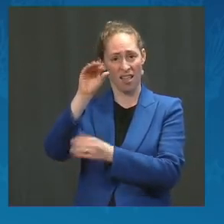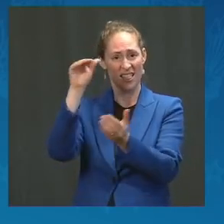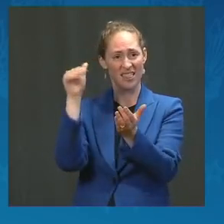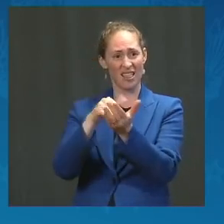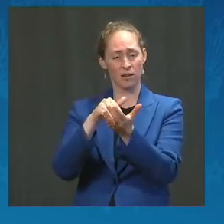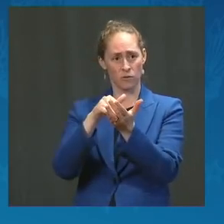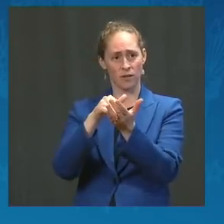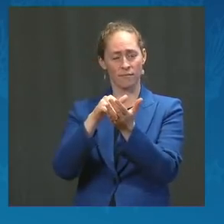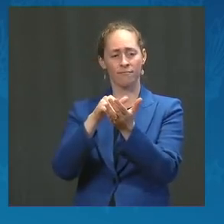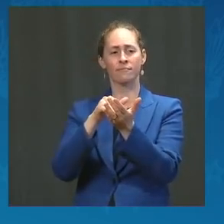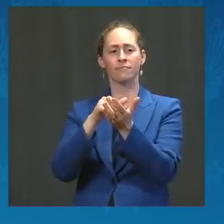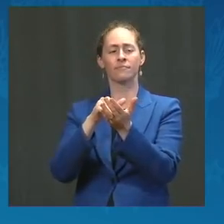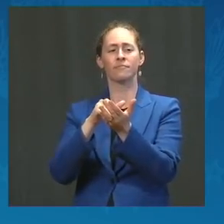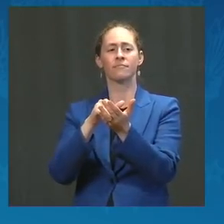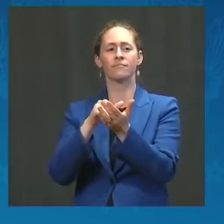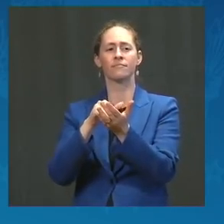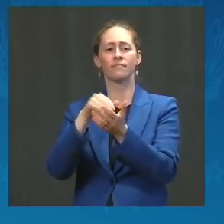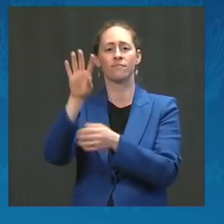609,441.